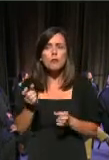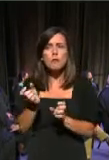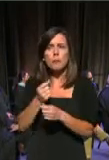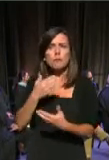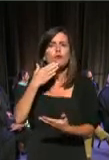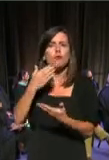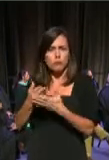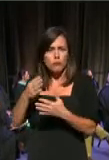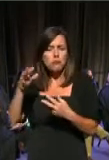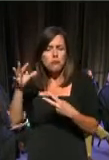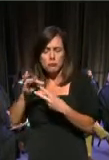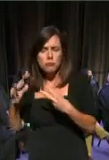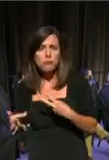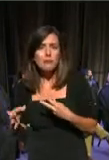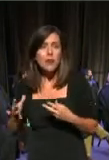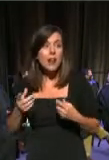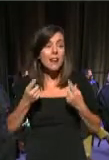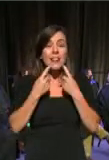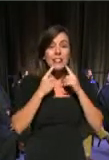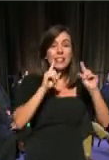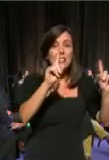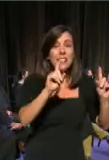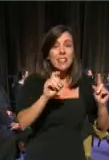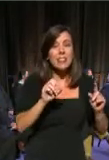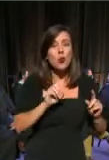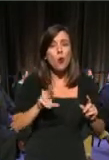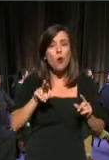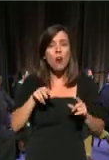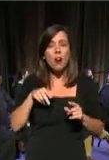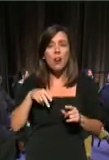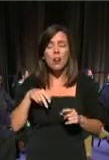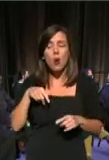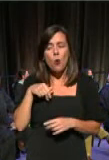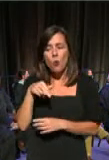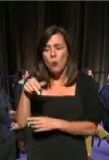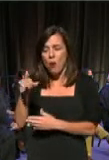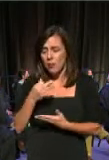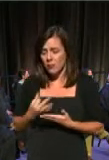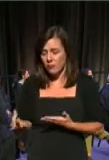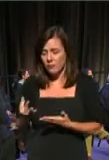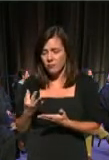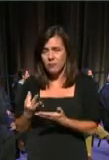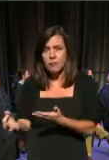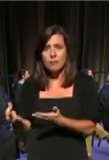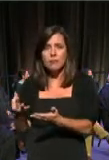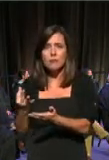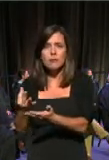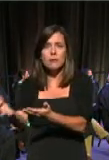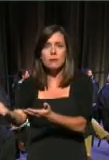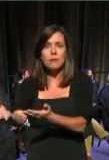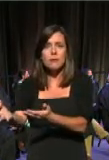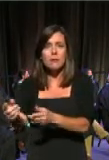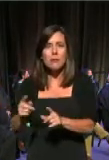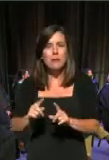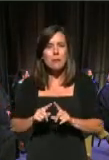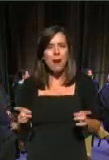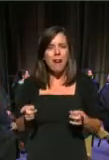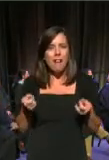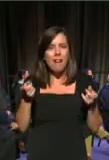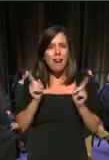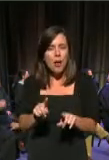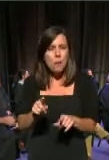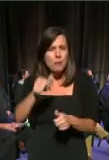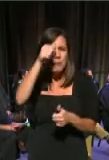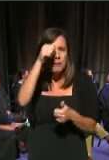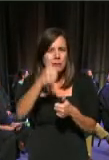choice, whether you are succeeding or walking the path of failure. And when you do,